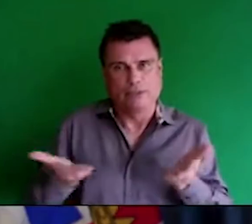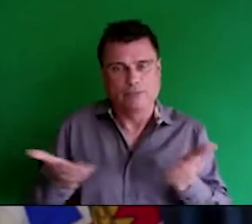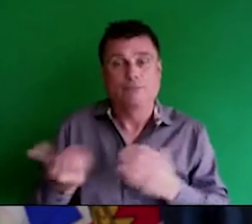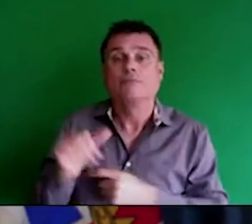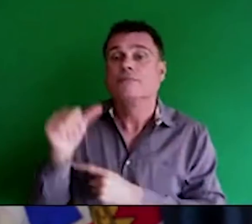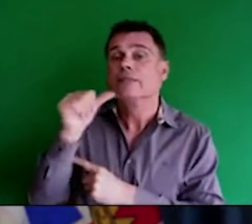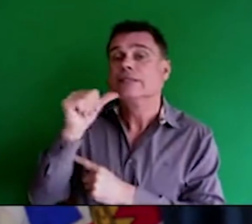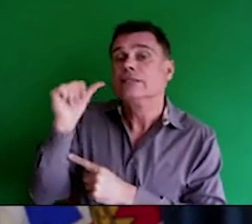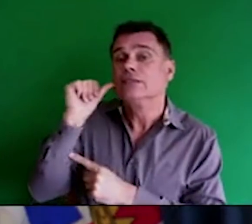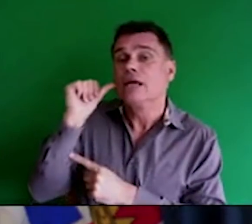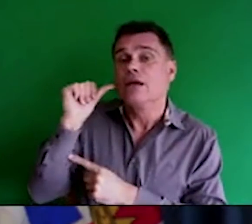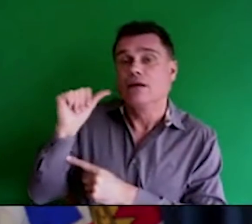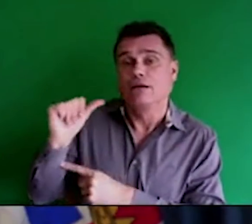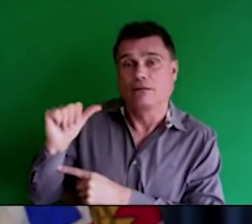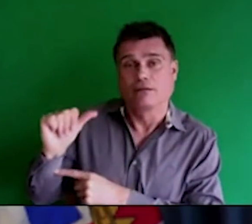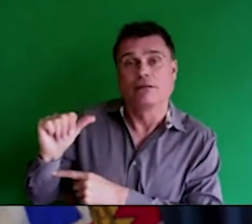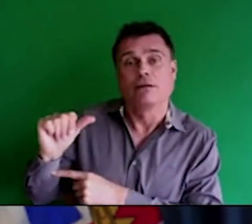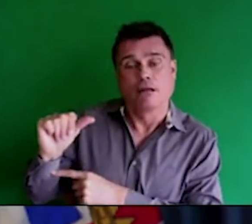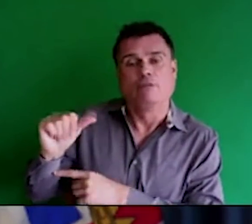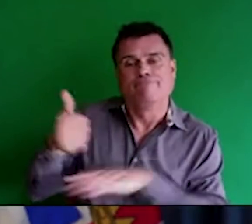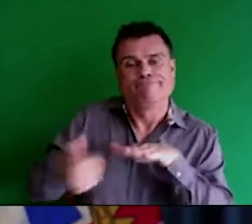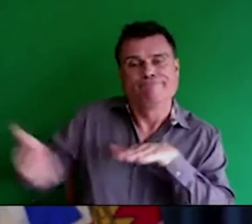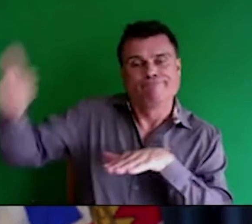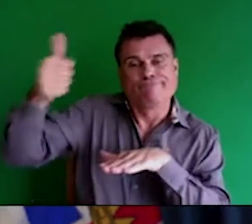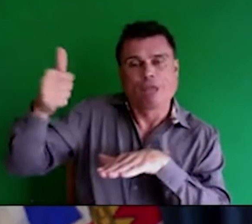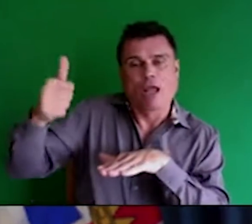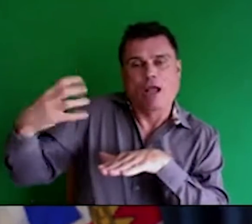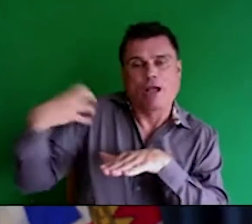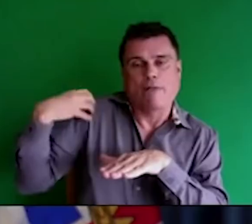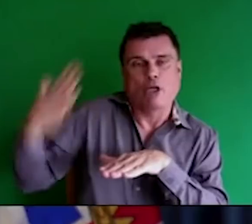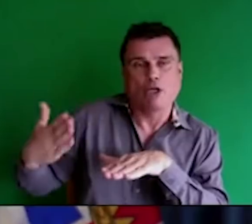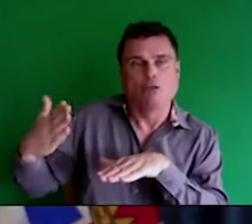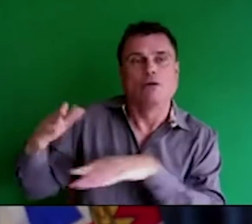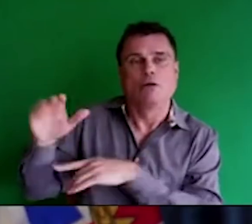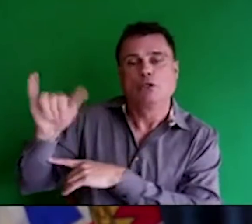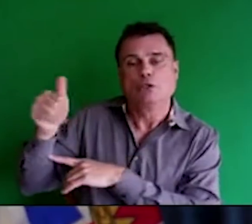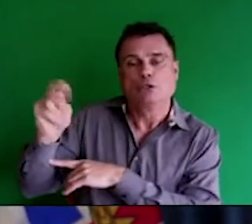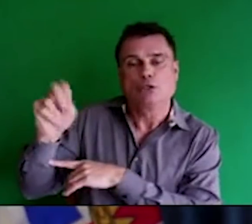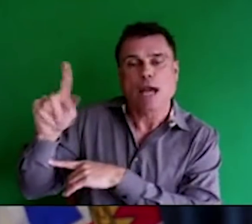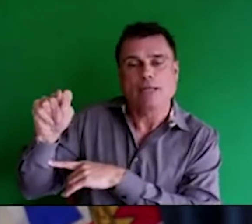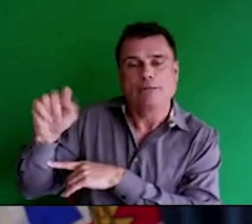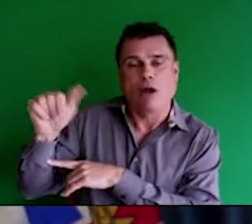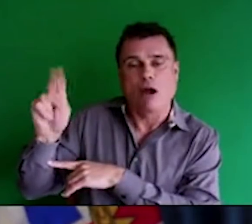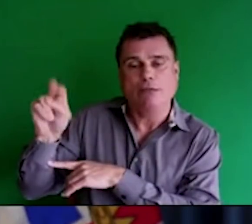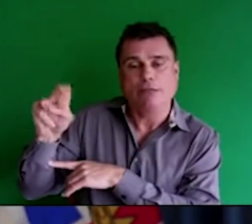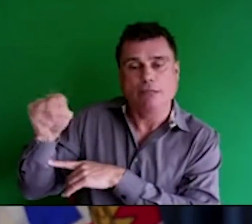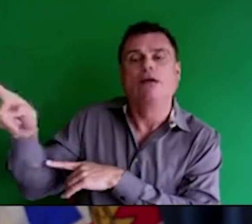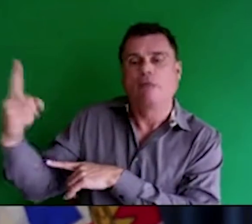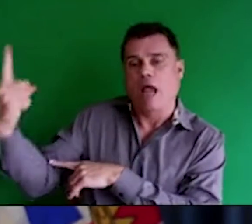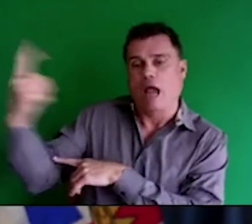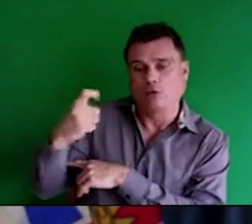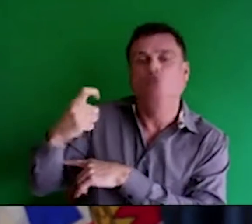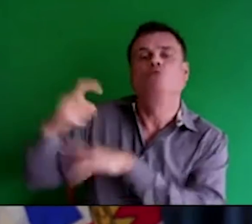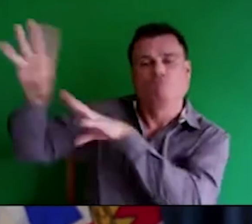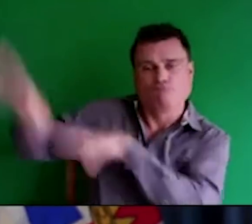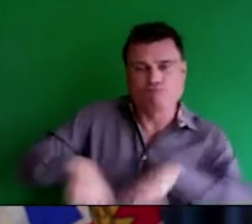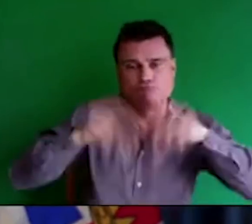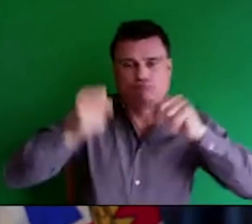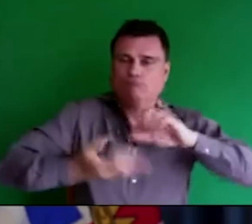and we're in the process of going through that transition, and we'll be announcing a new cabinet and a new government in the days and weeks